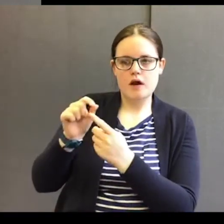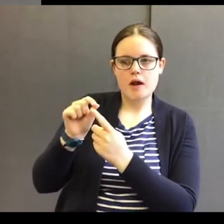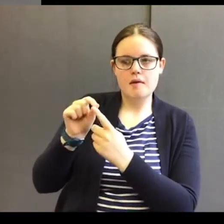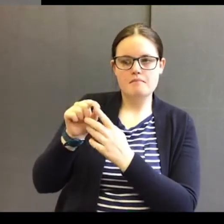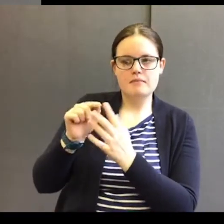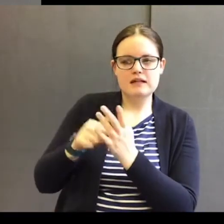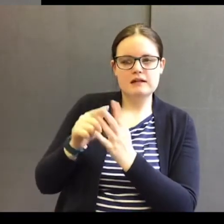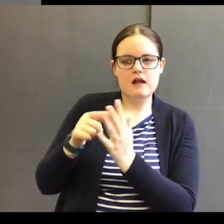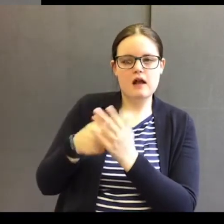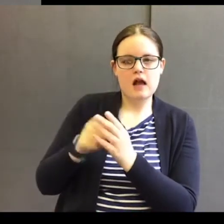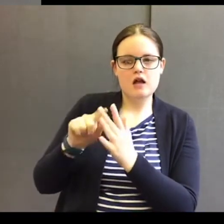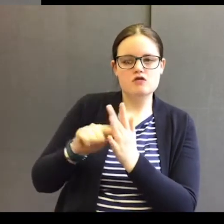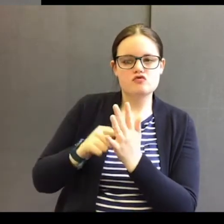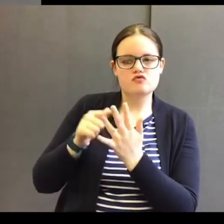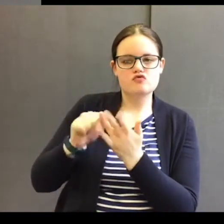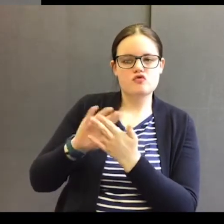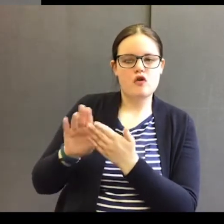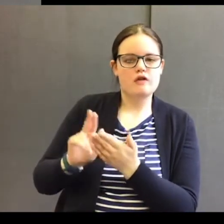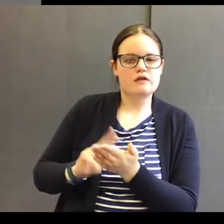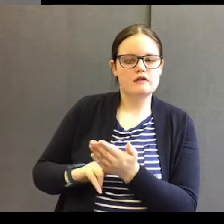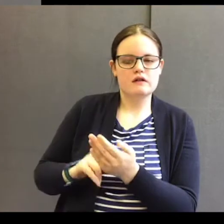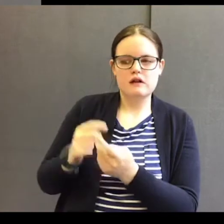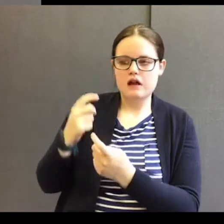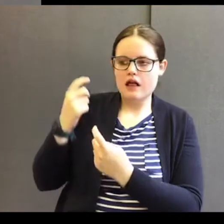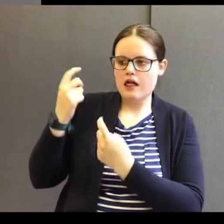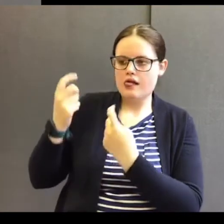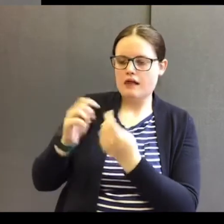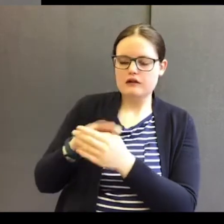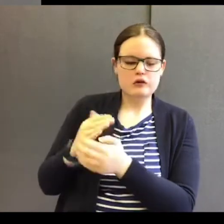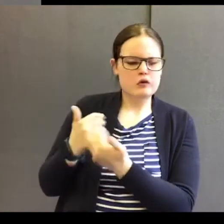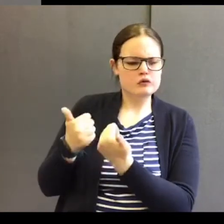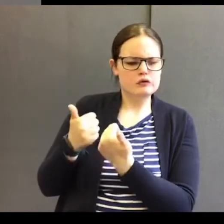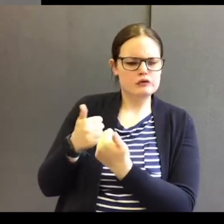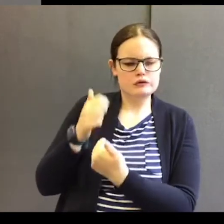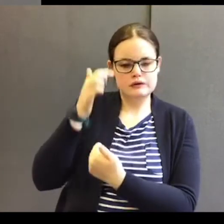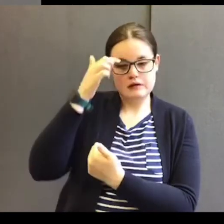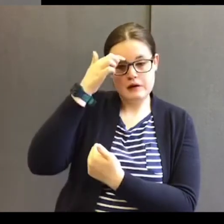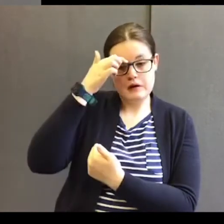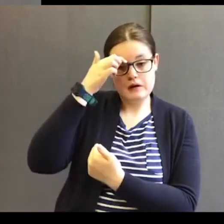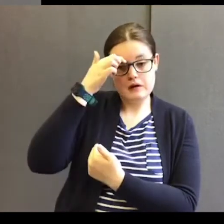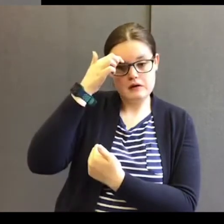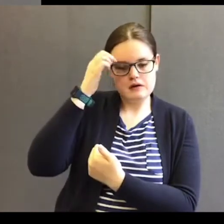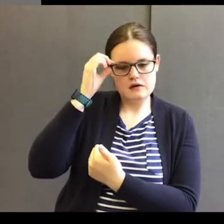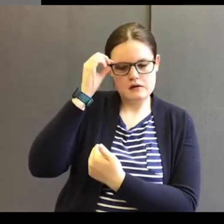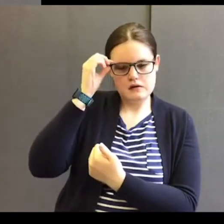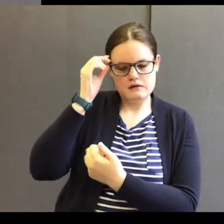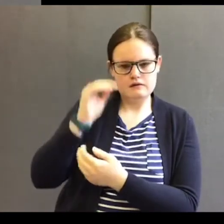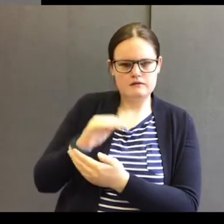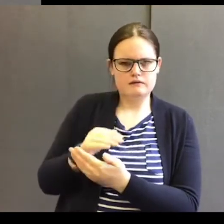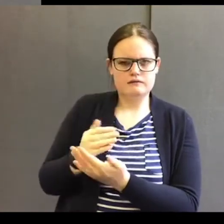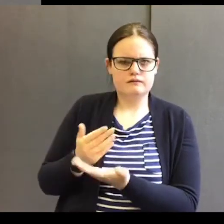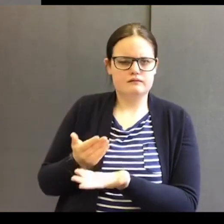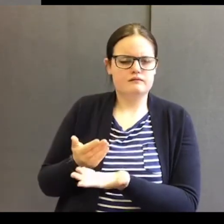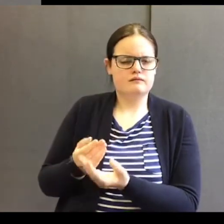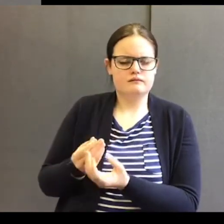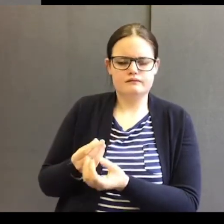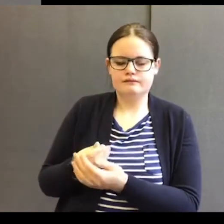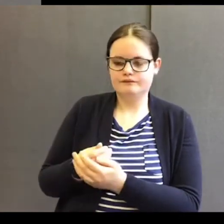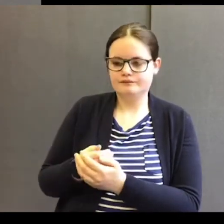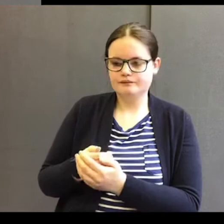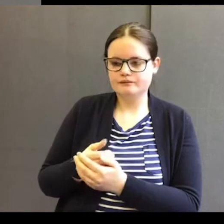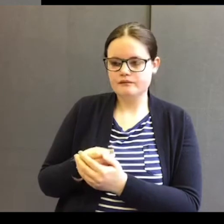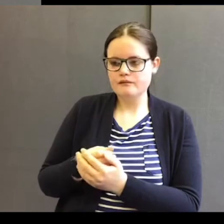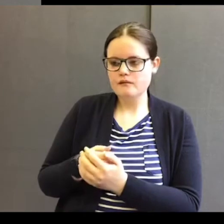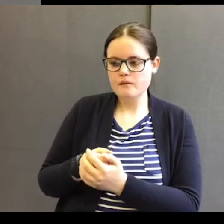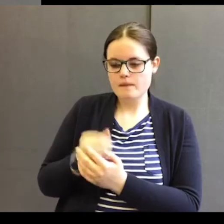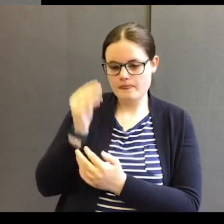on Peter and John. Their thinking was unreasonable and it was irrational. As